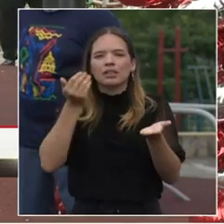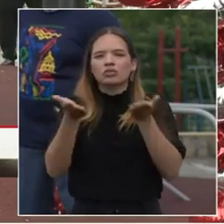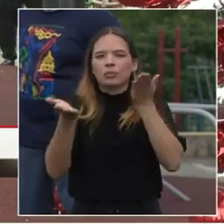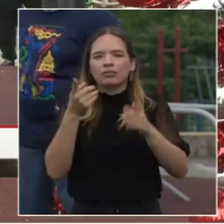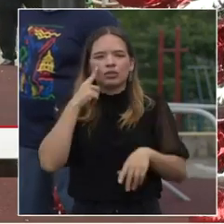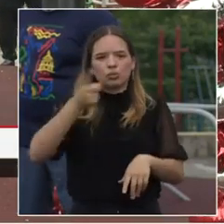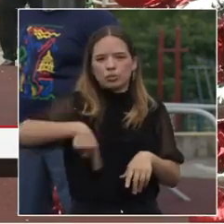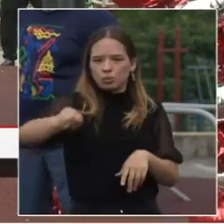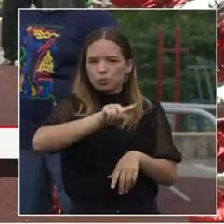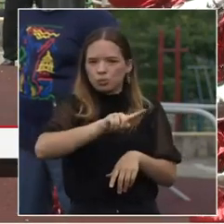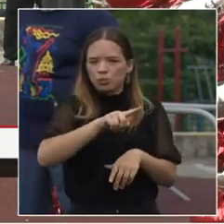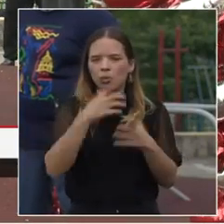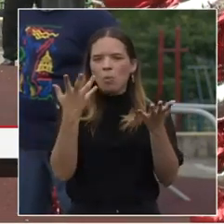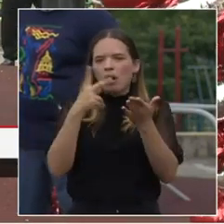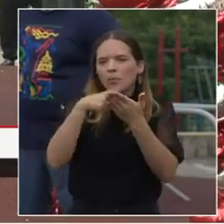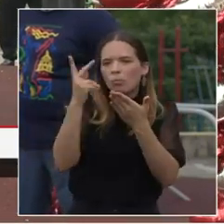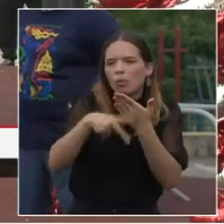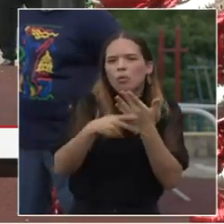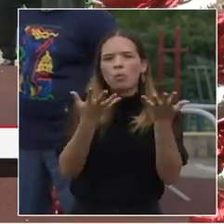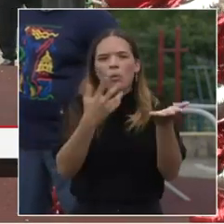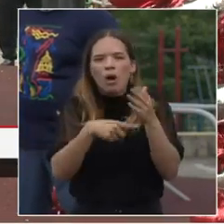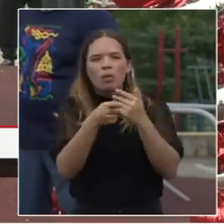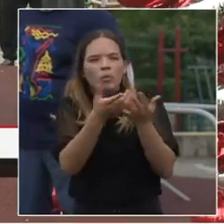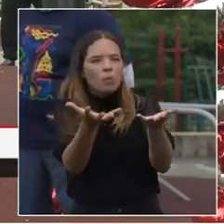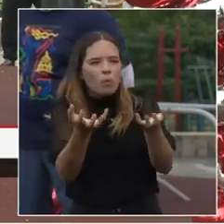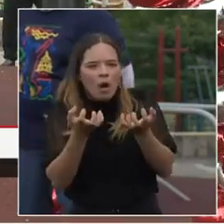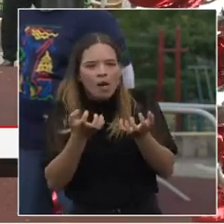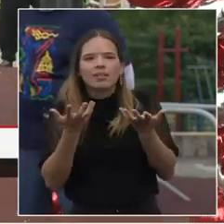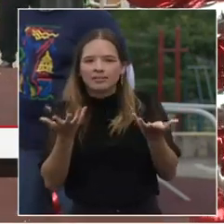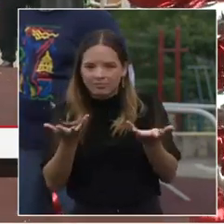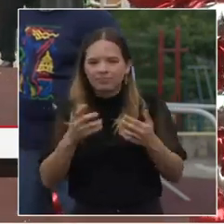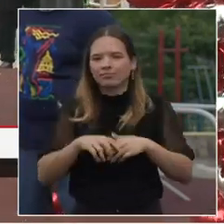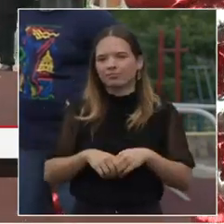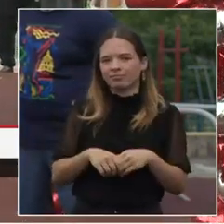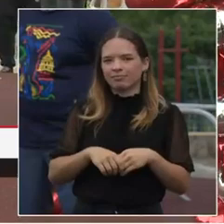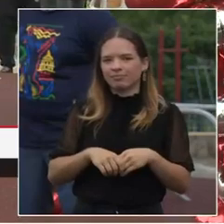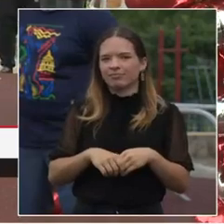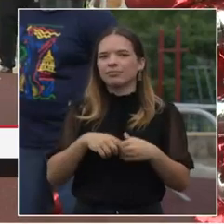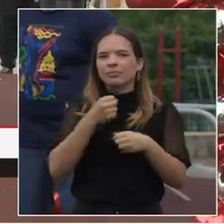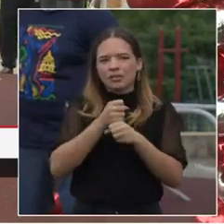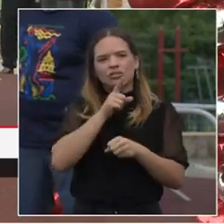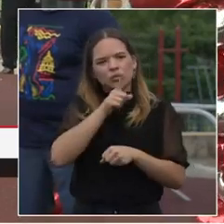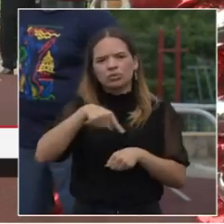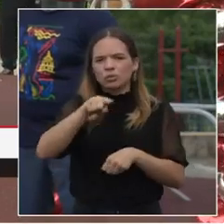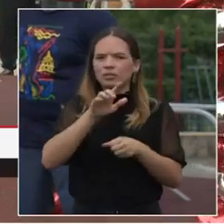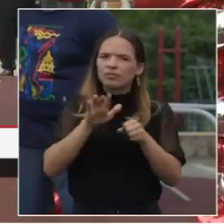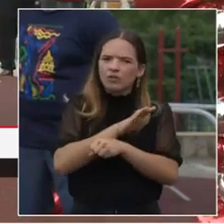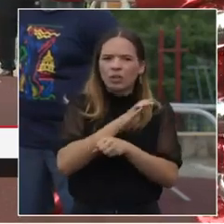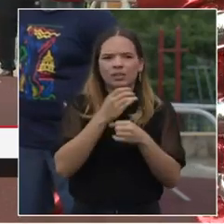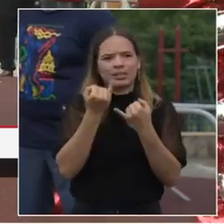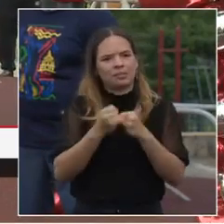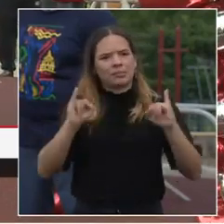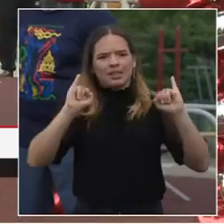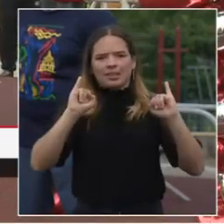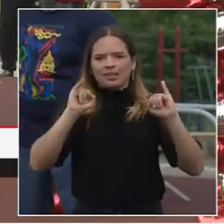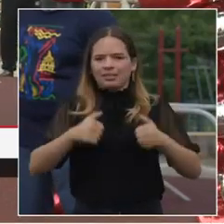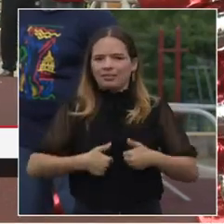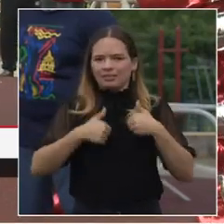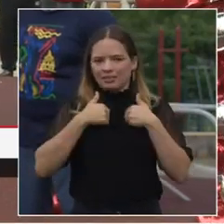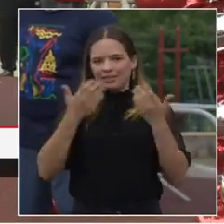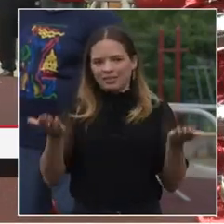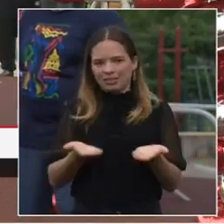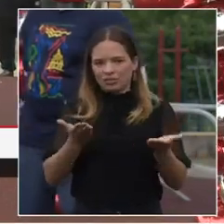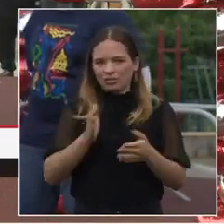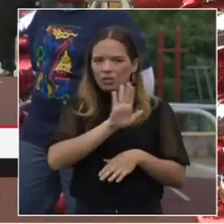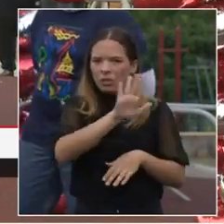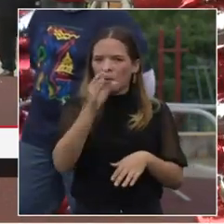and services do you want so that you're living full and independent lives right here in your hometown